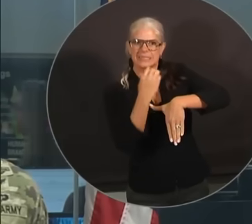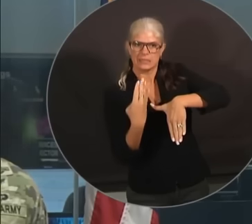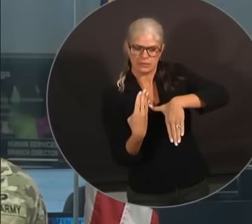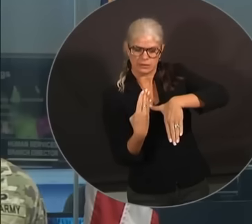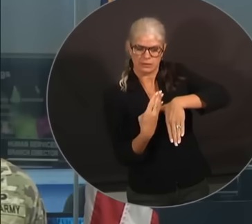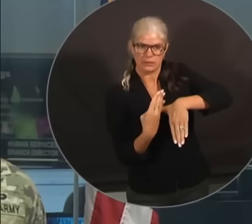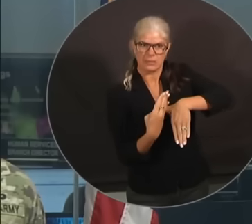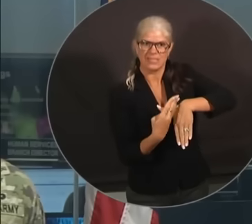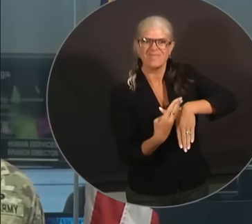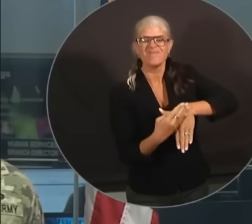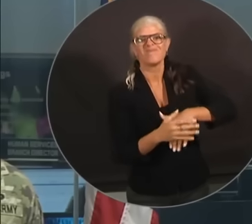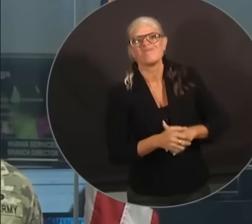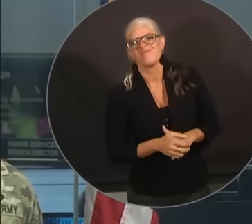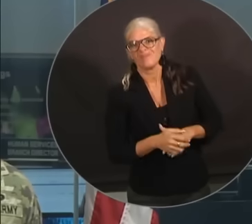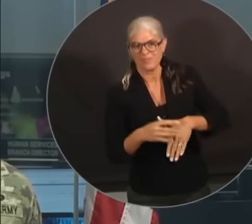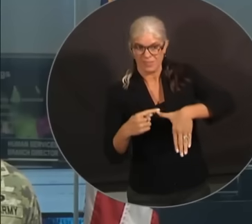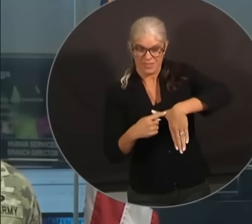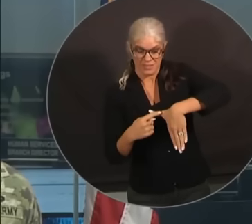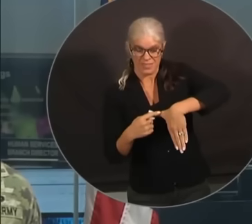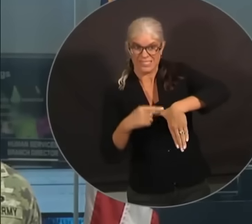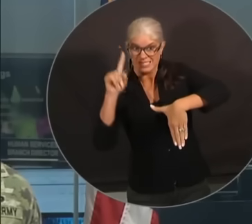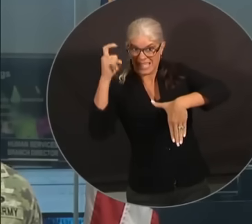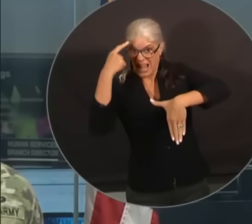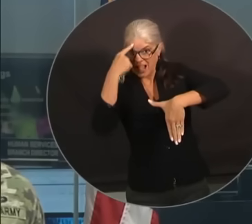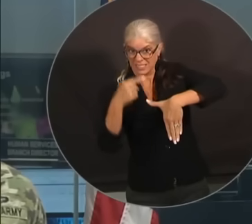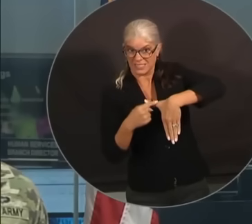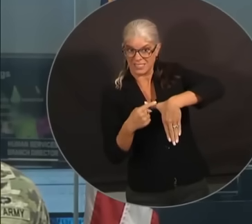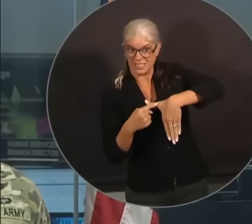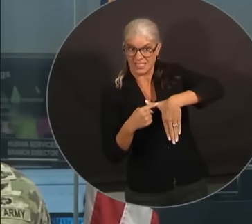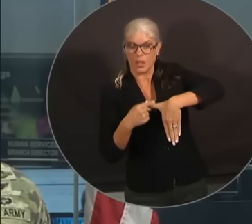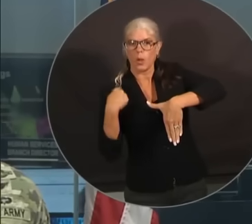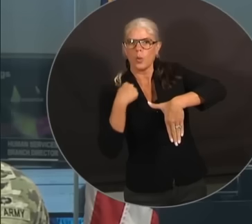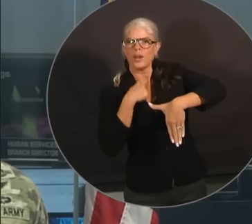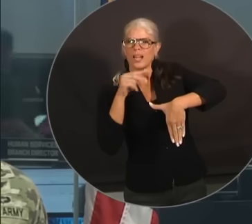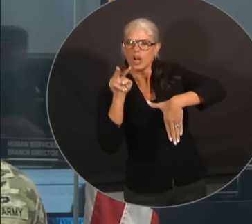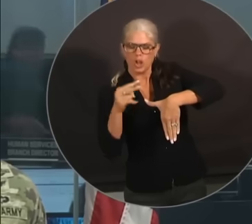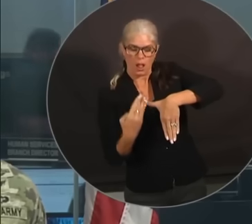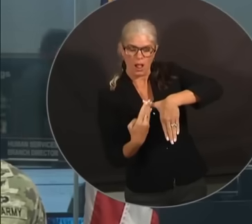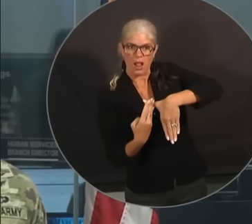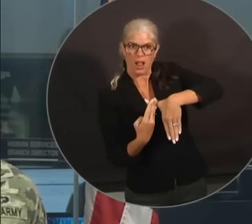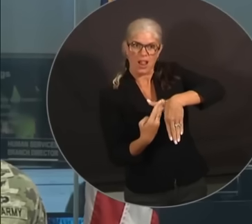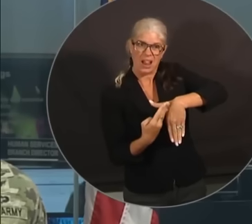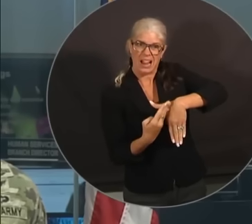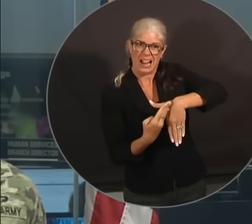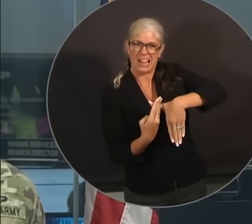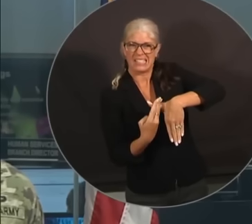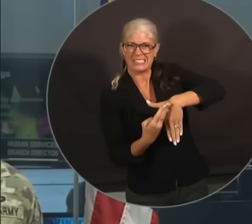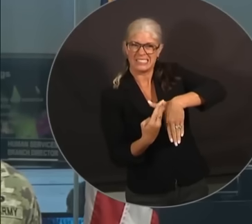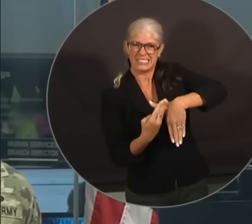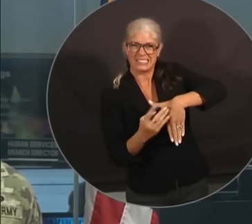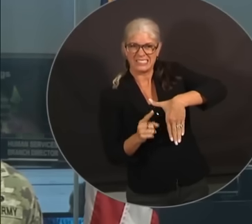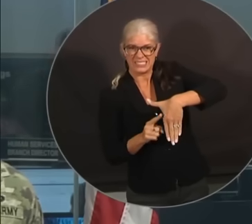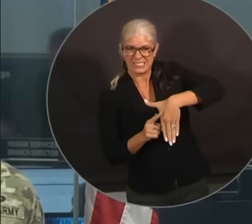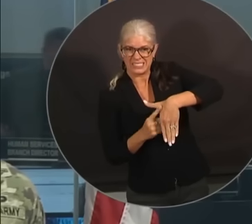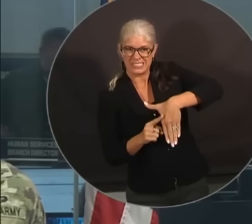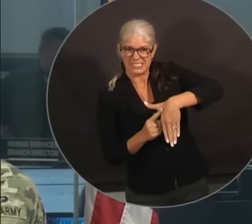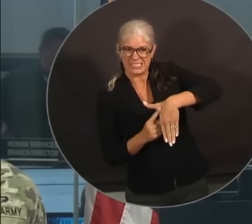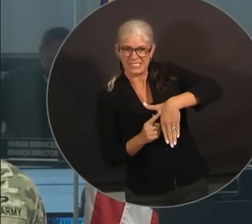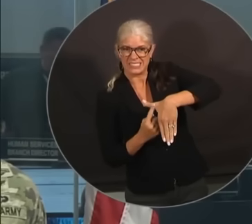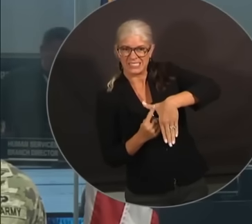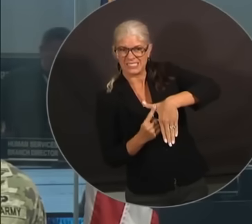about Tallahassee, because I think yesterday we were looking at an eye wall that was probably just on the western part of the